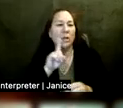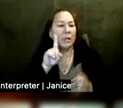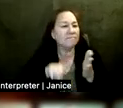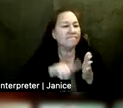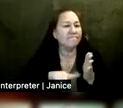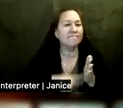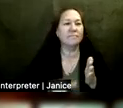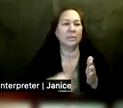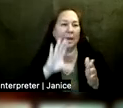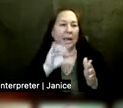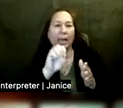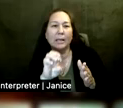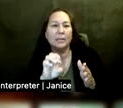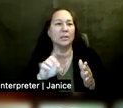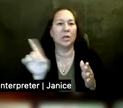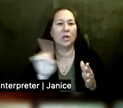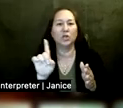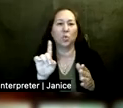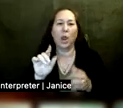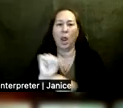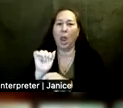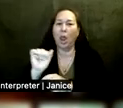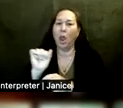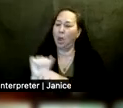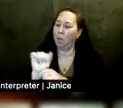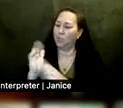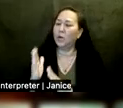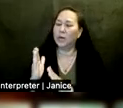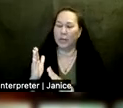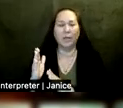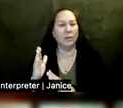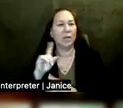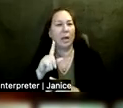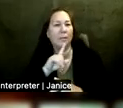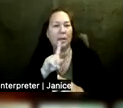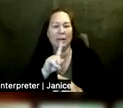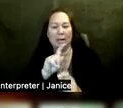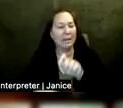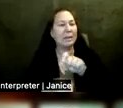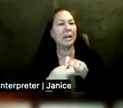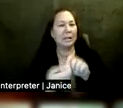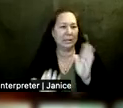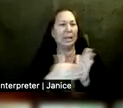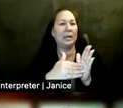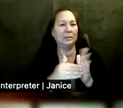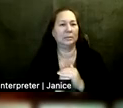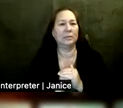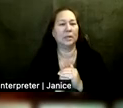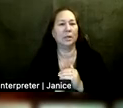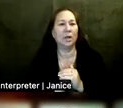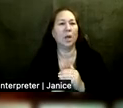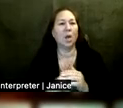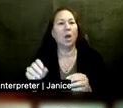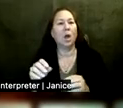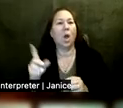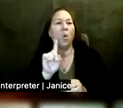against, in particular where Wage and Hour is investigating unpaid wages, and an